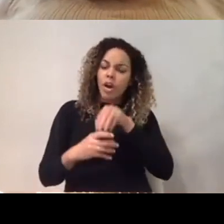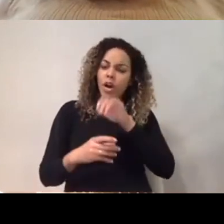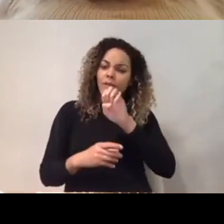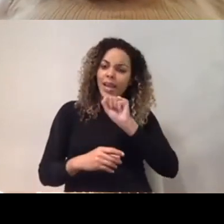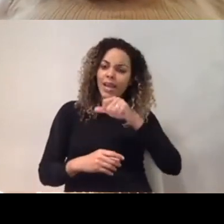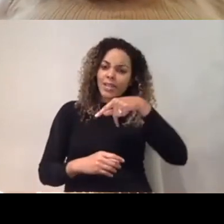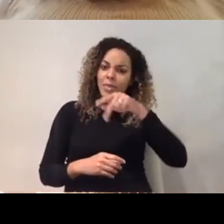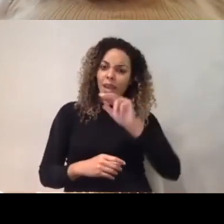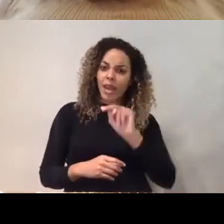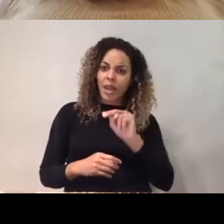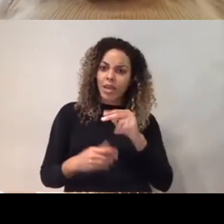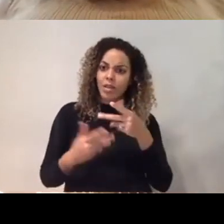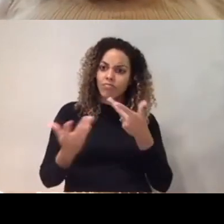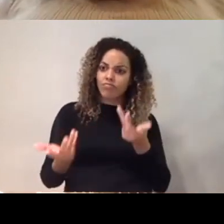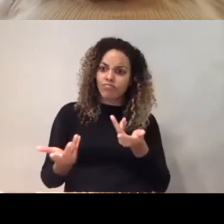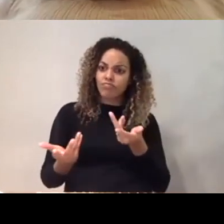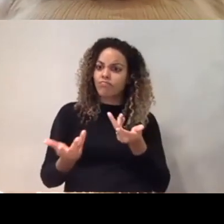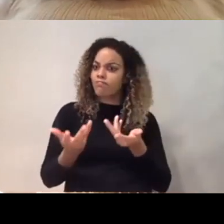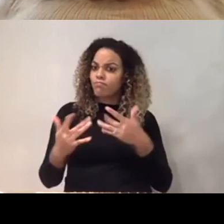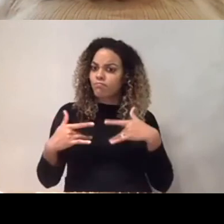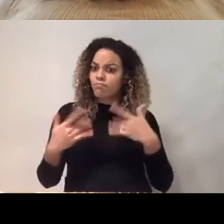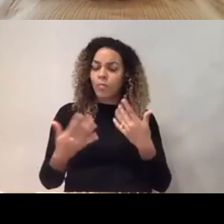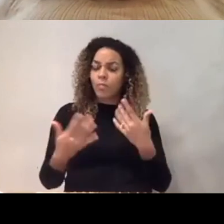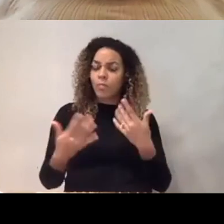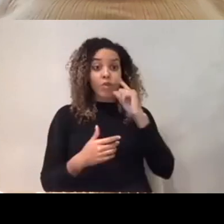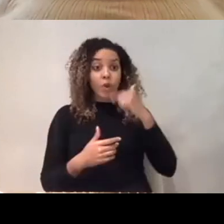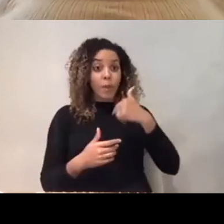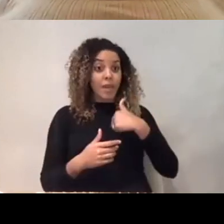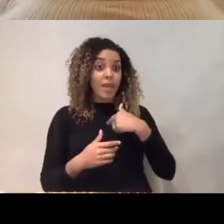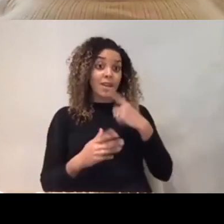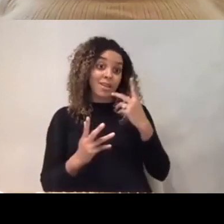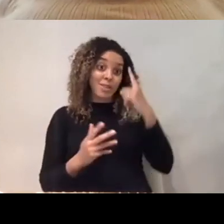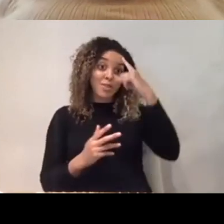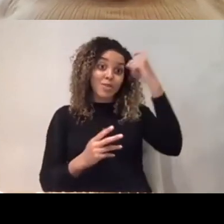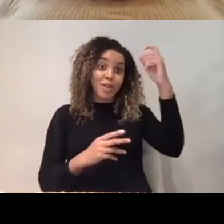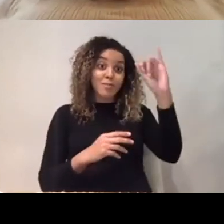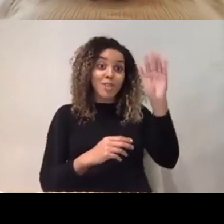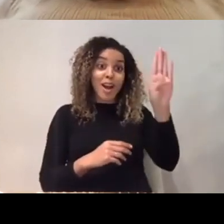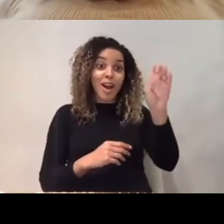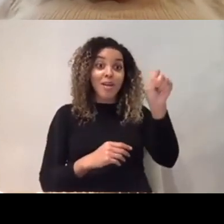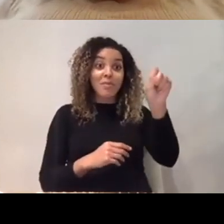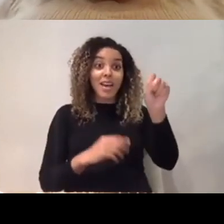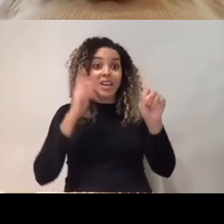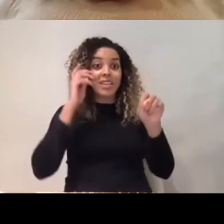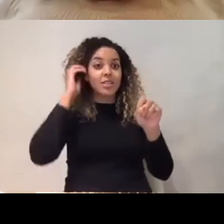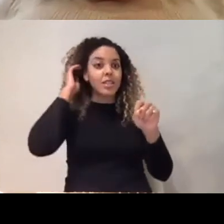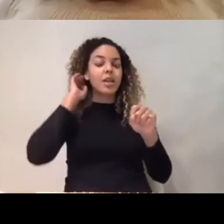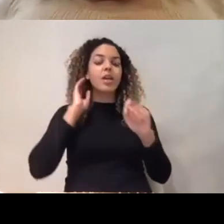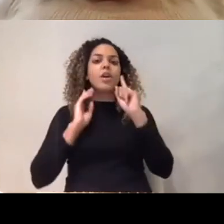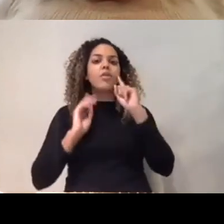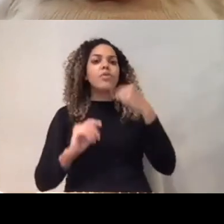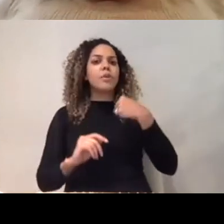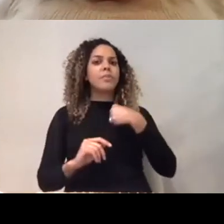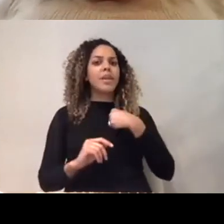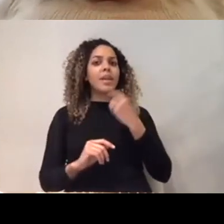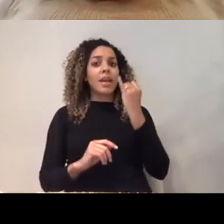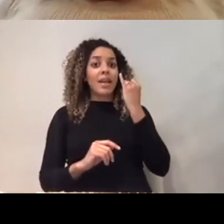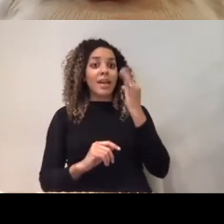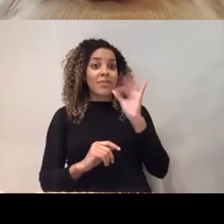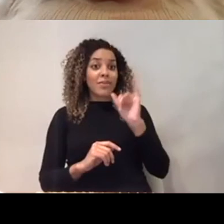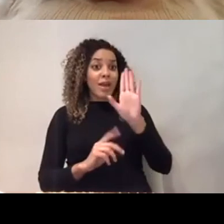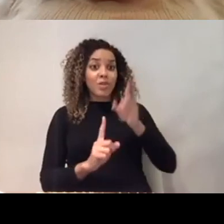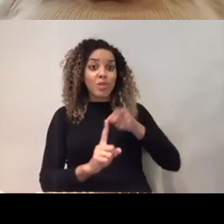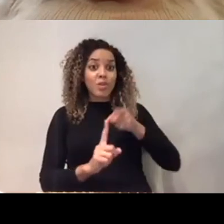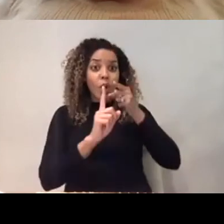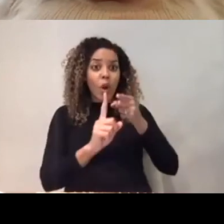a dream for me and for a lot of reporters out there too. I think for me, if that's what you want to do, if